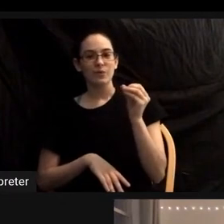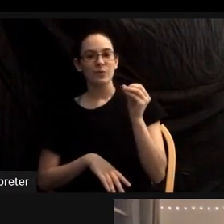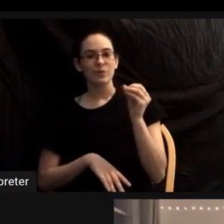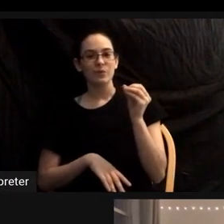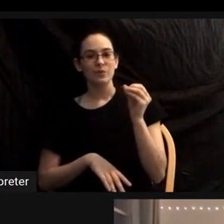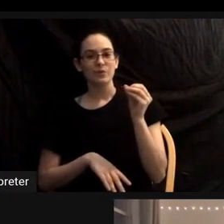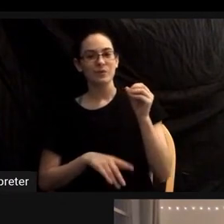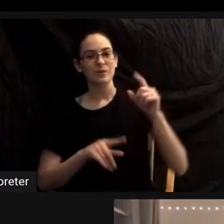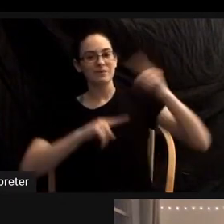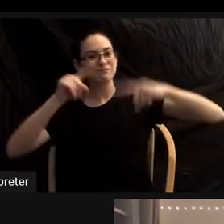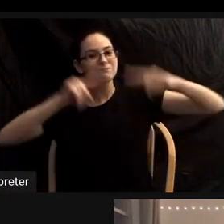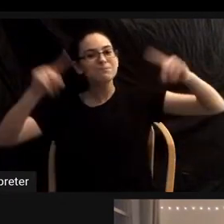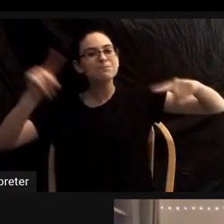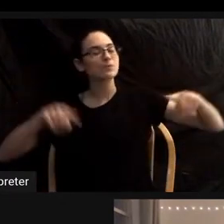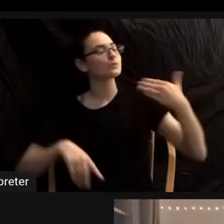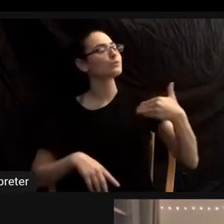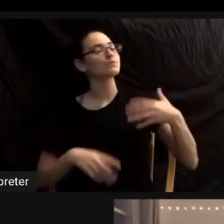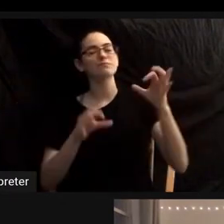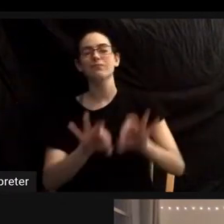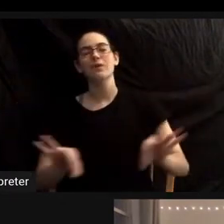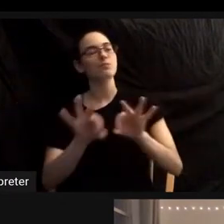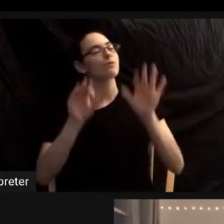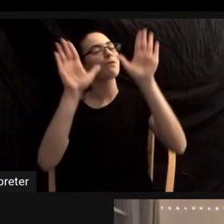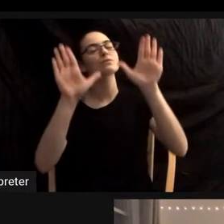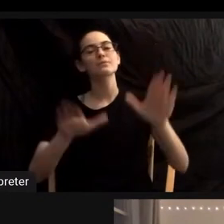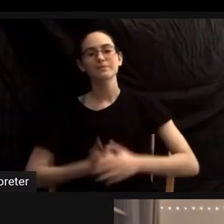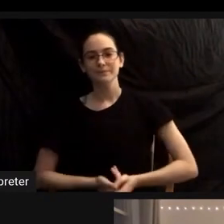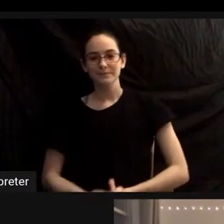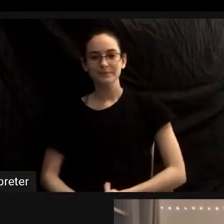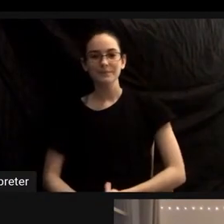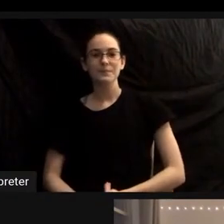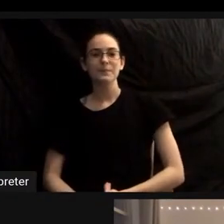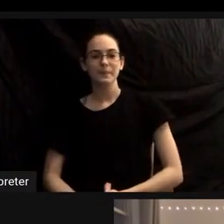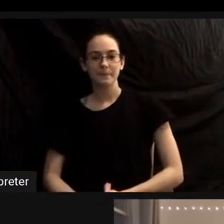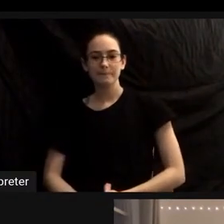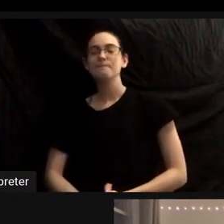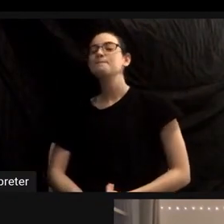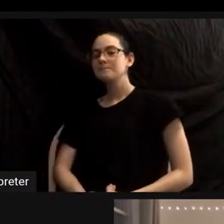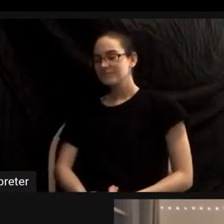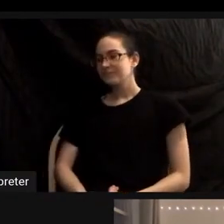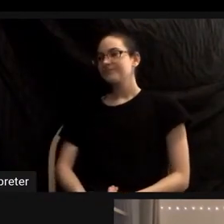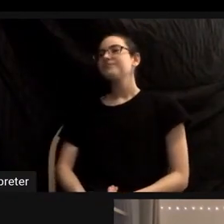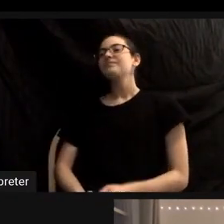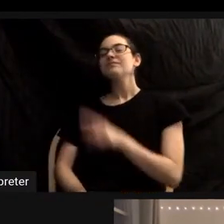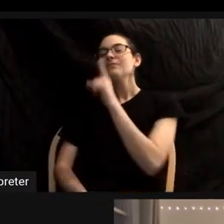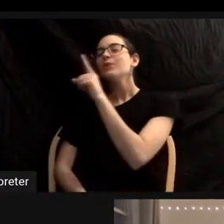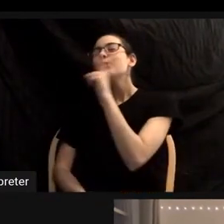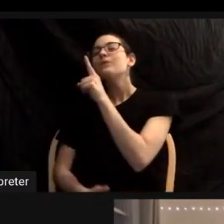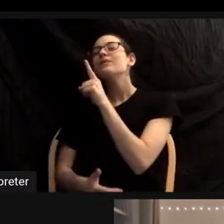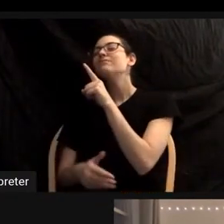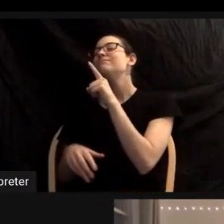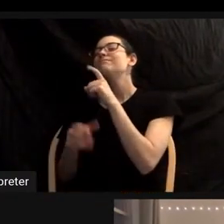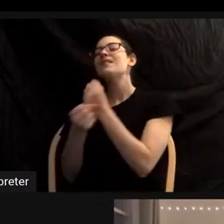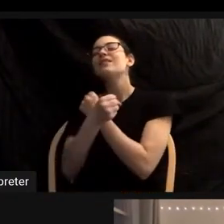just wonderful. Wonderful. I love that. I love that you really honed in on collaboration,